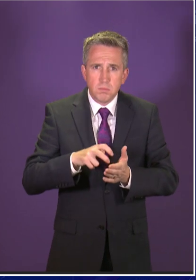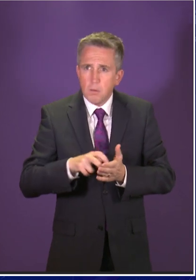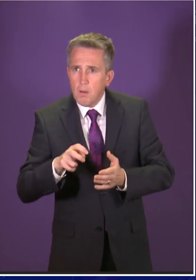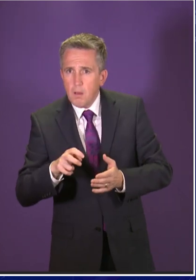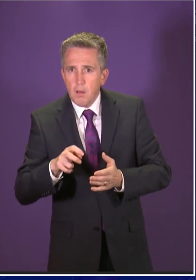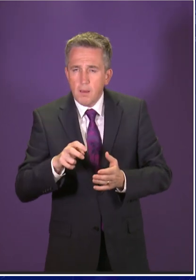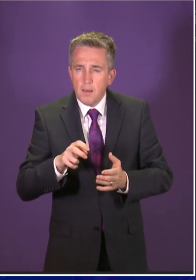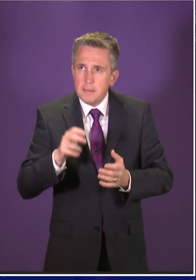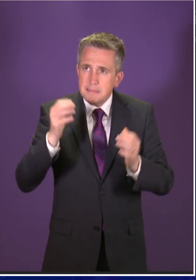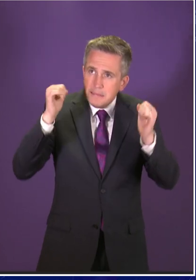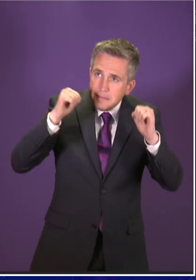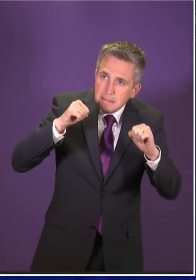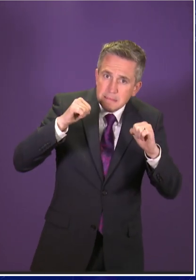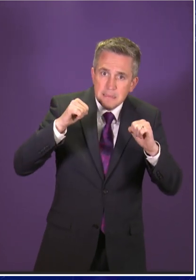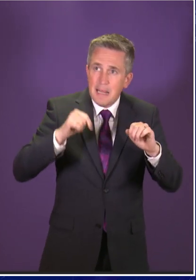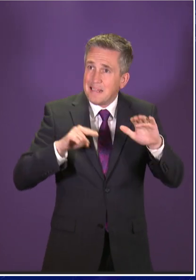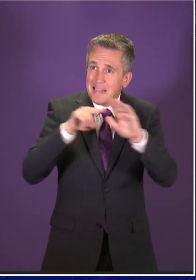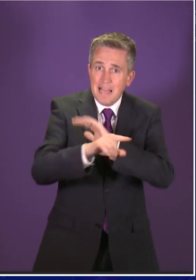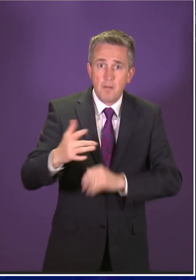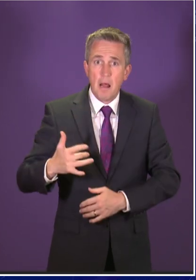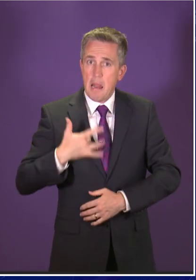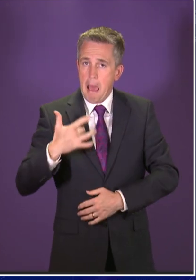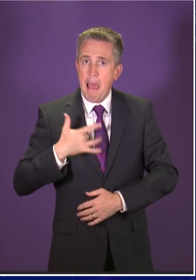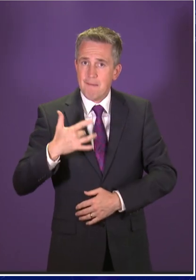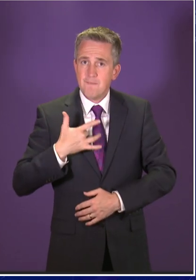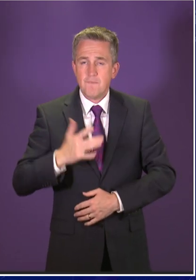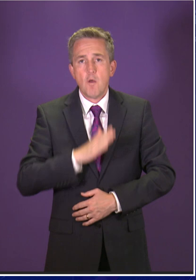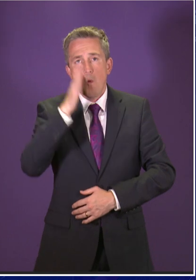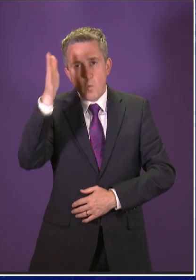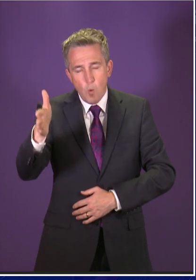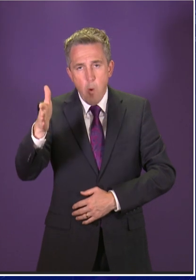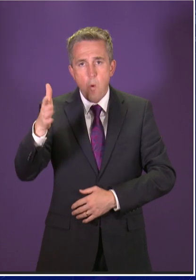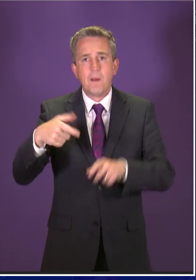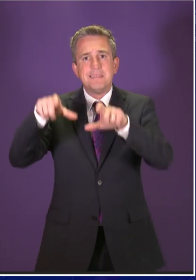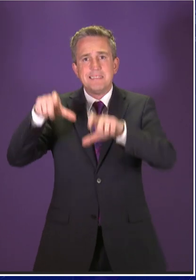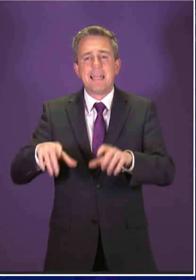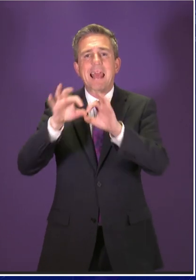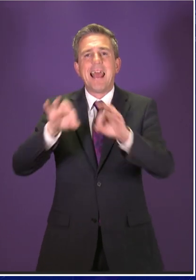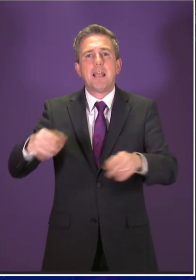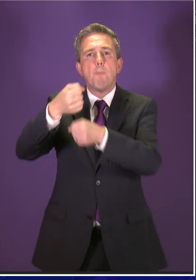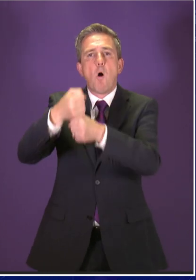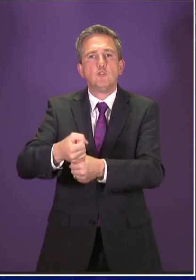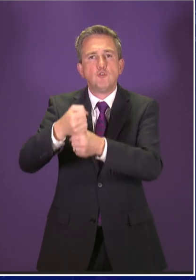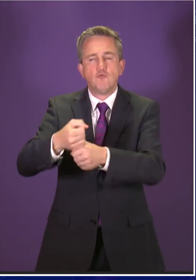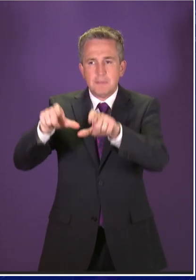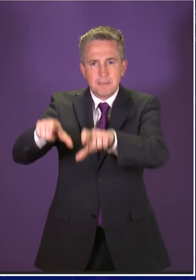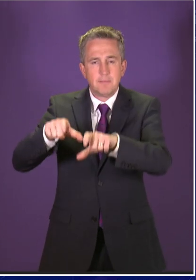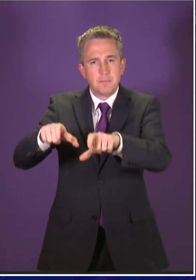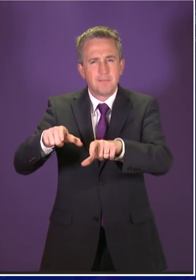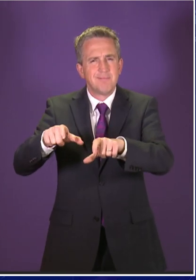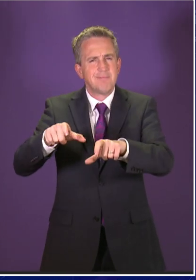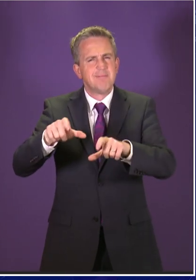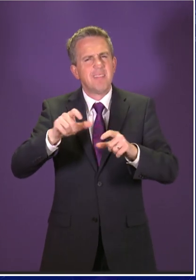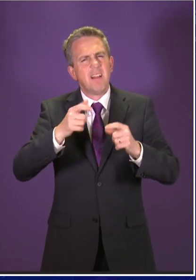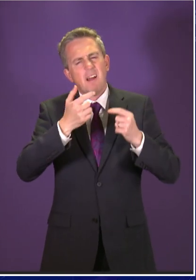he makes a promise. If he gets out of it alive, he'll enter a monastery. Luther's progress from that afternoon is well